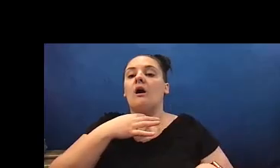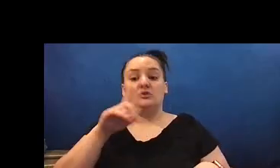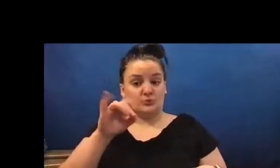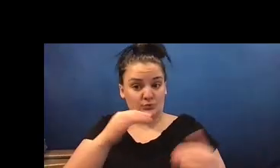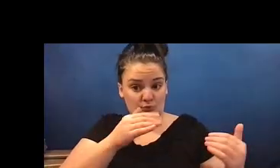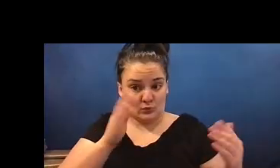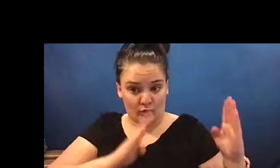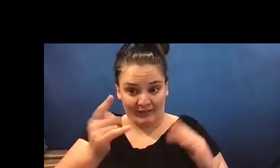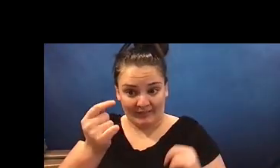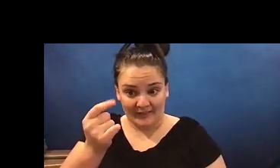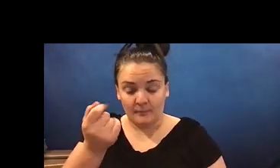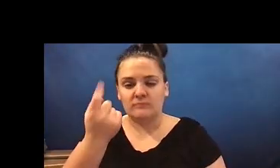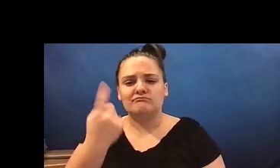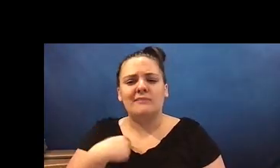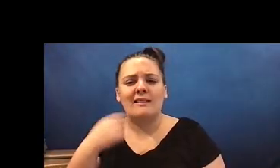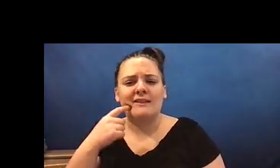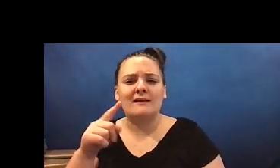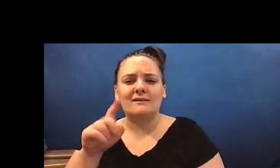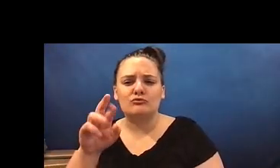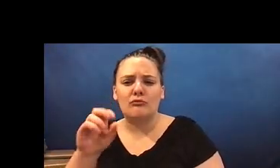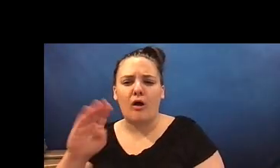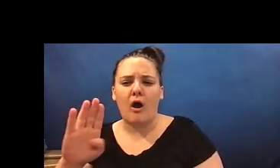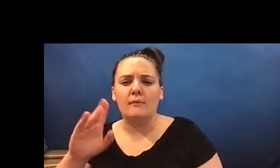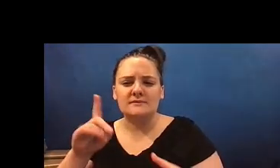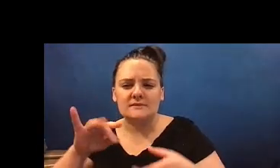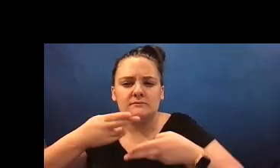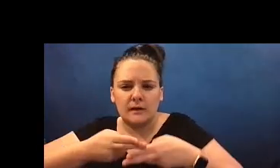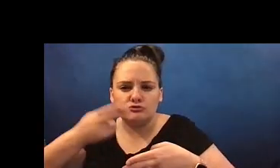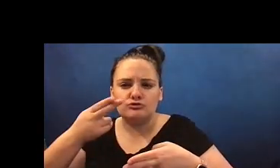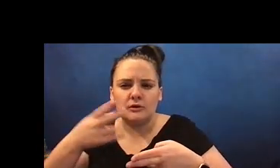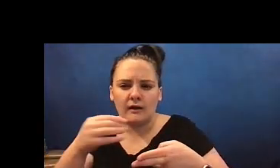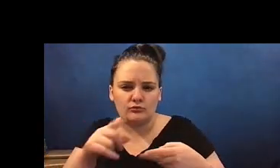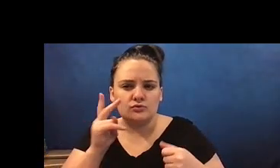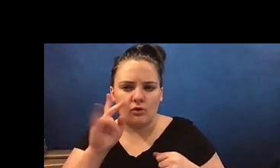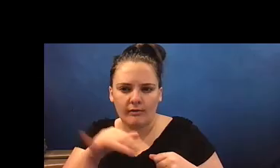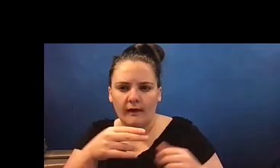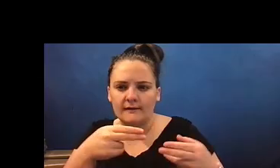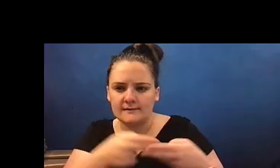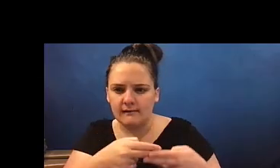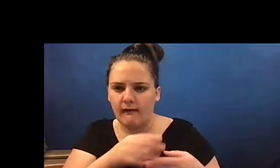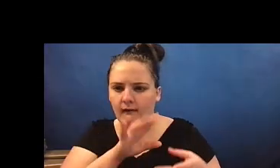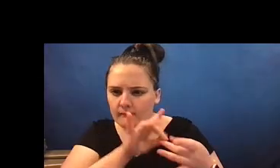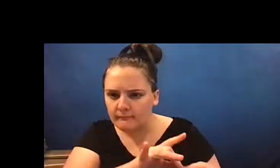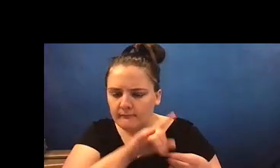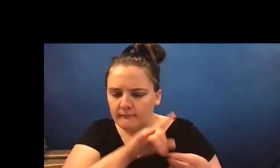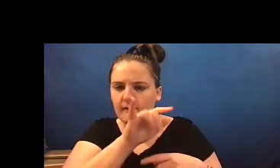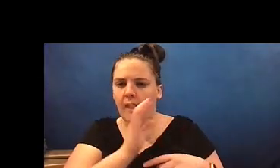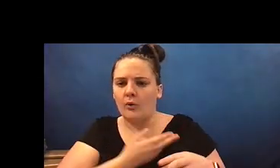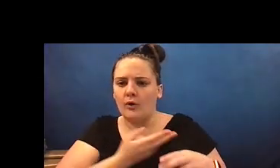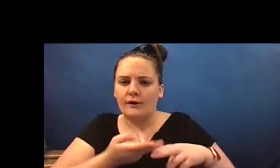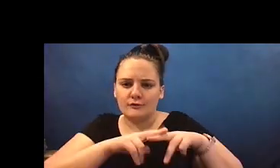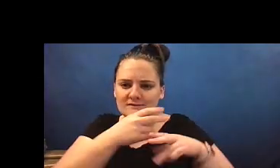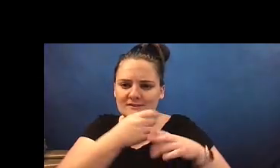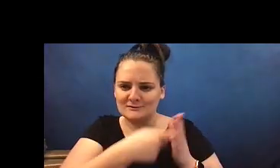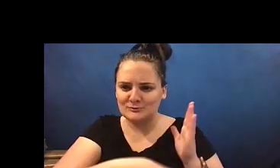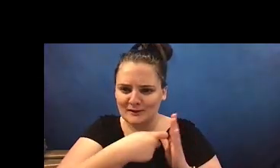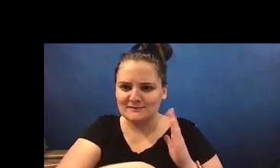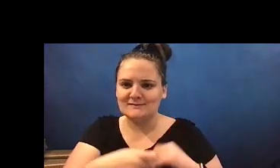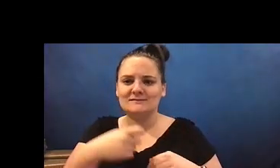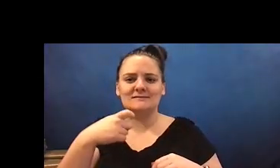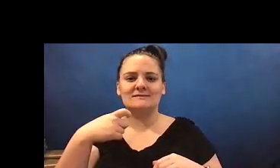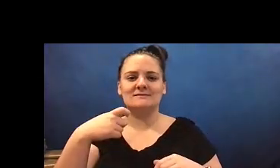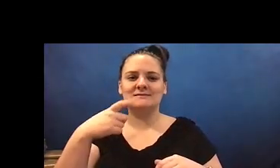I think Rob mentioned it, and you saw it on the slide that showed our increases in expenses